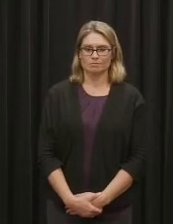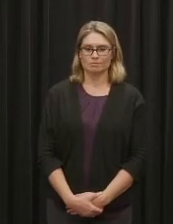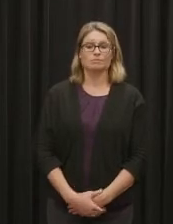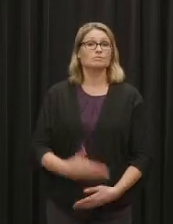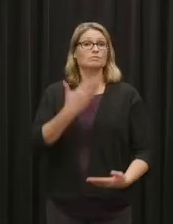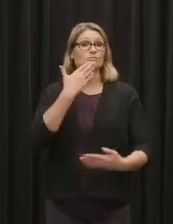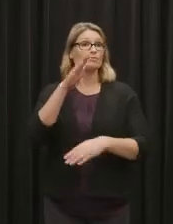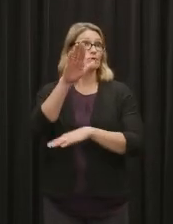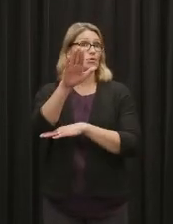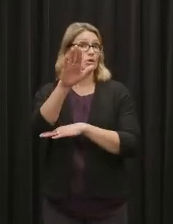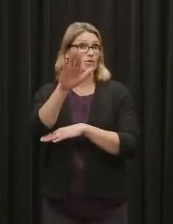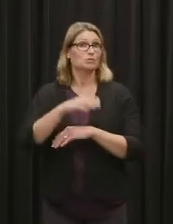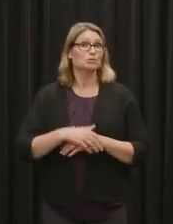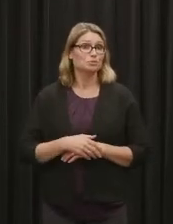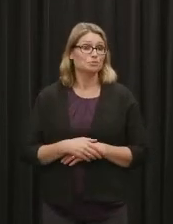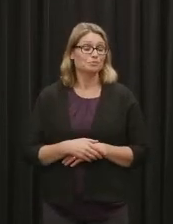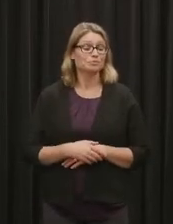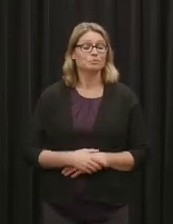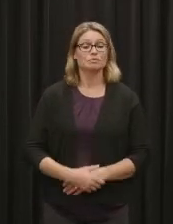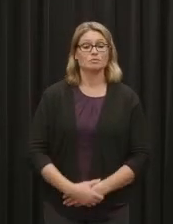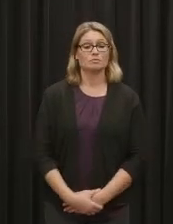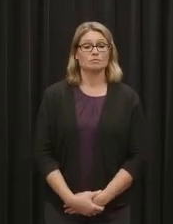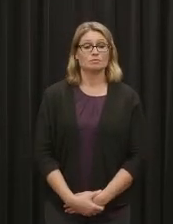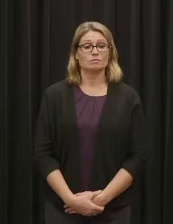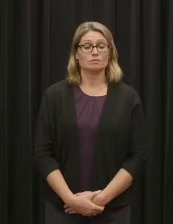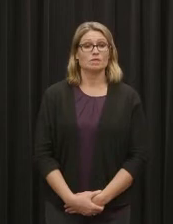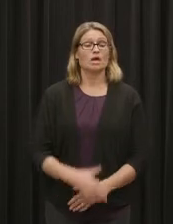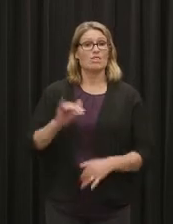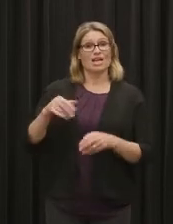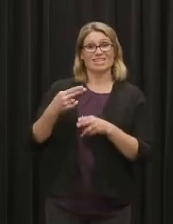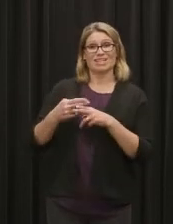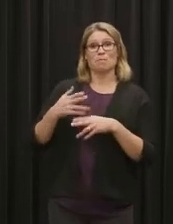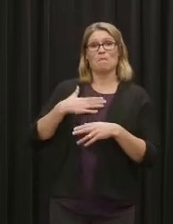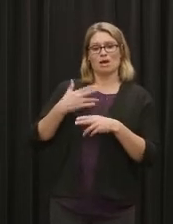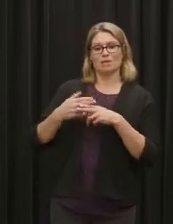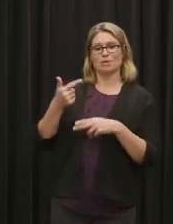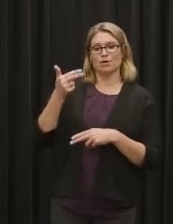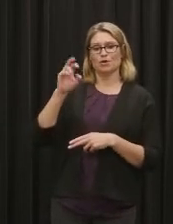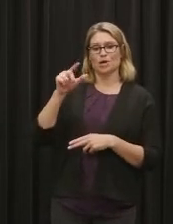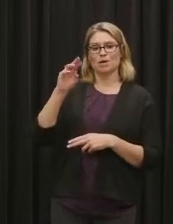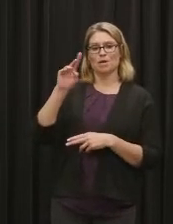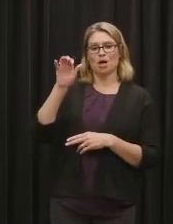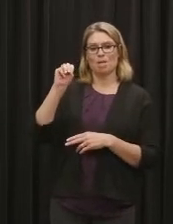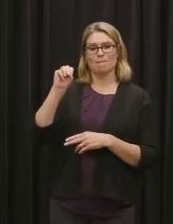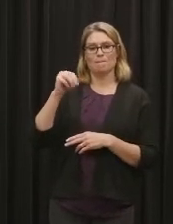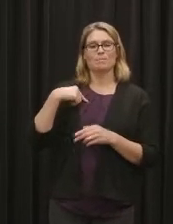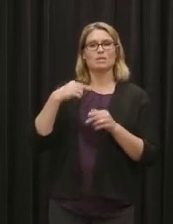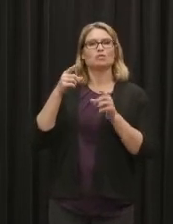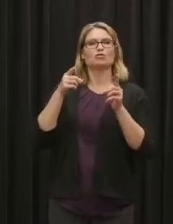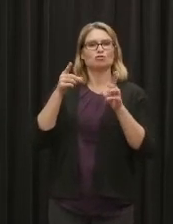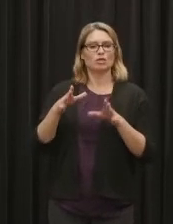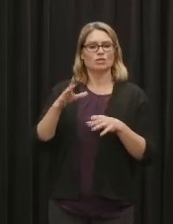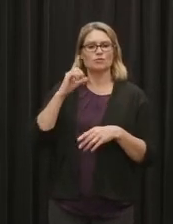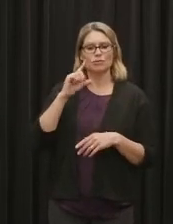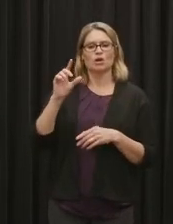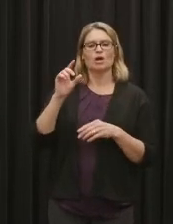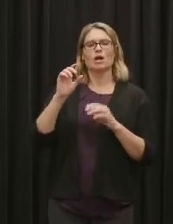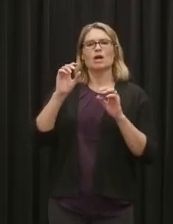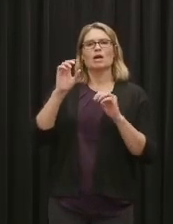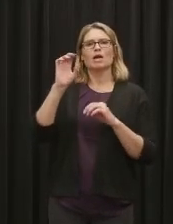Good afternoon, ladies and gentlemen. As has been mentioned, my name is Greg McCollum. I'm the Director of New Brunswick Emergency